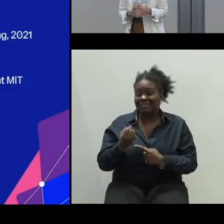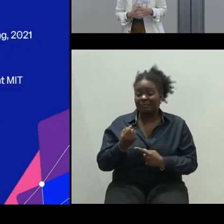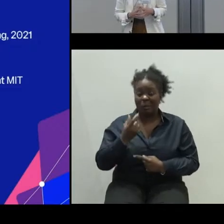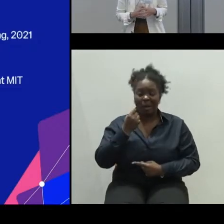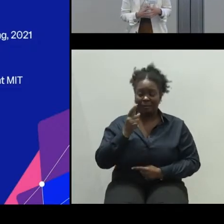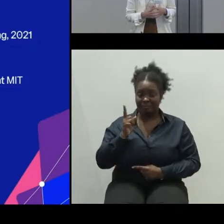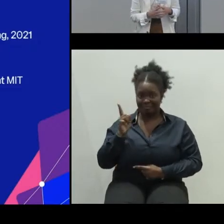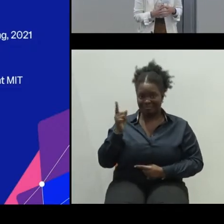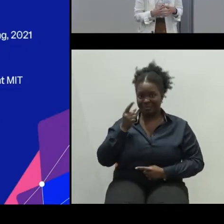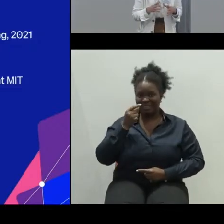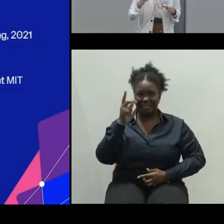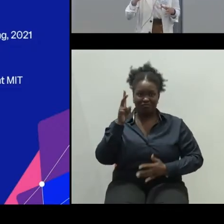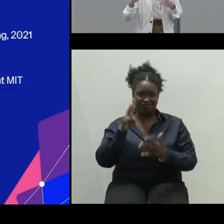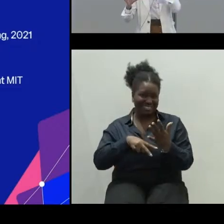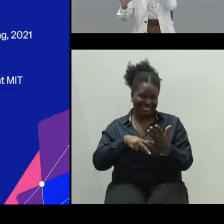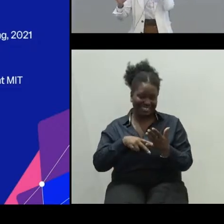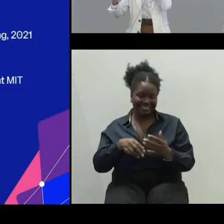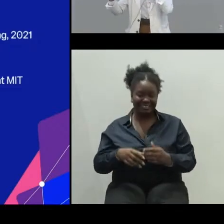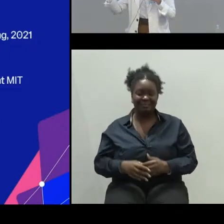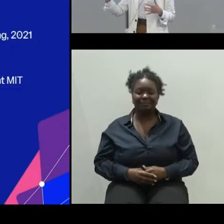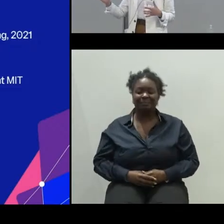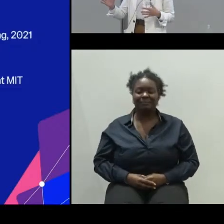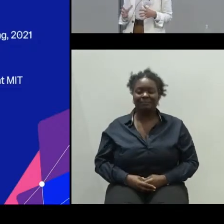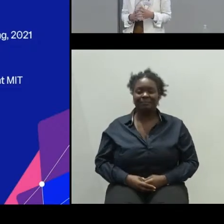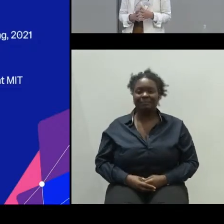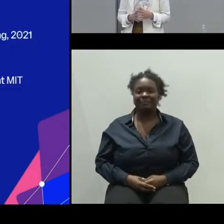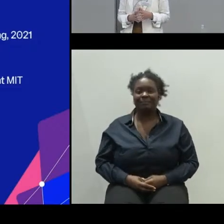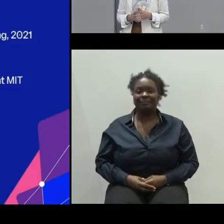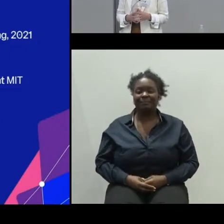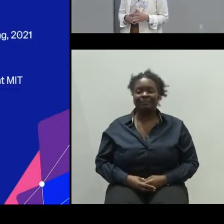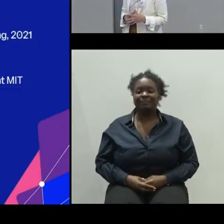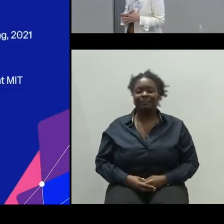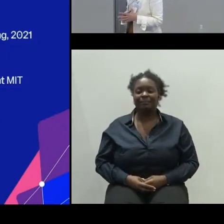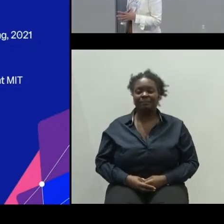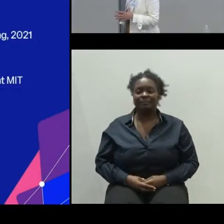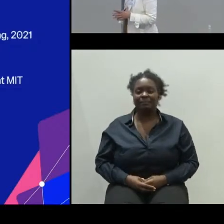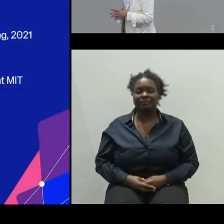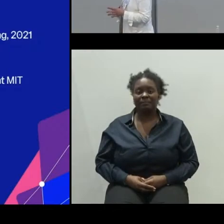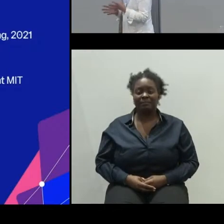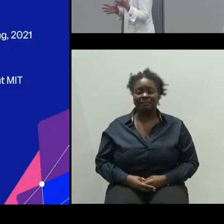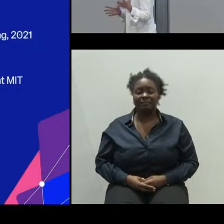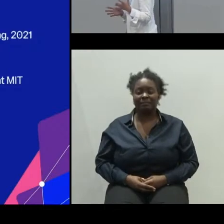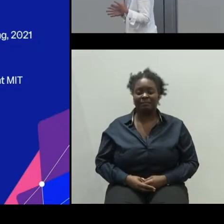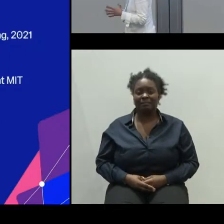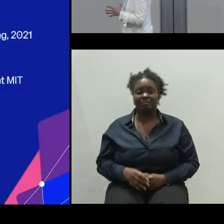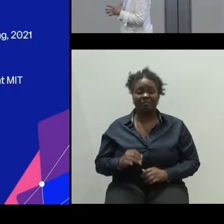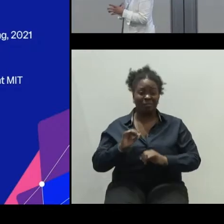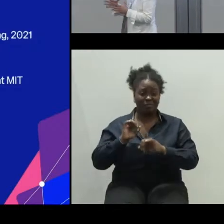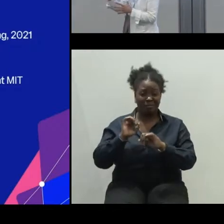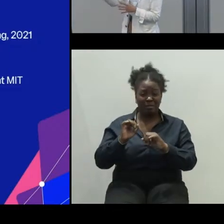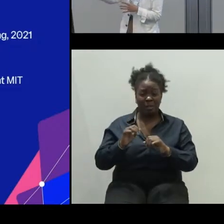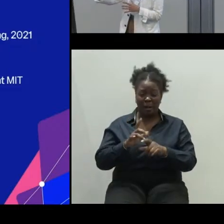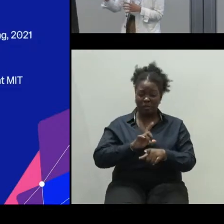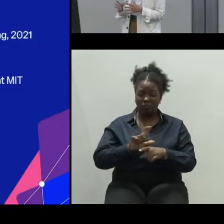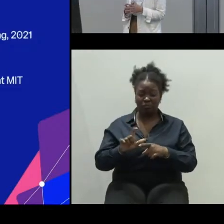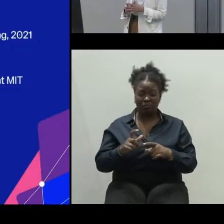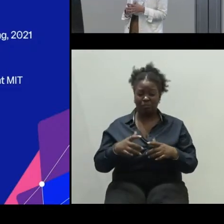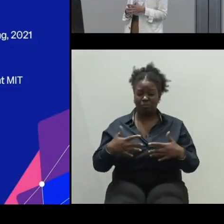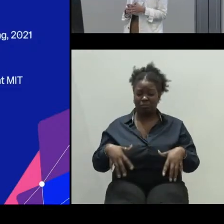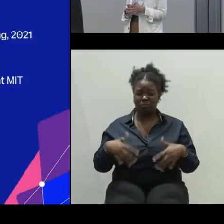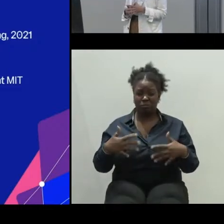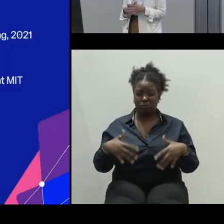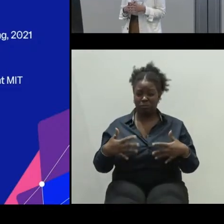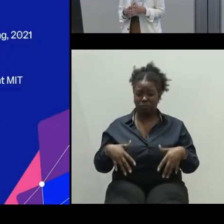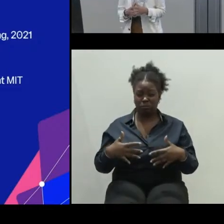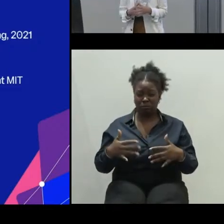to read. I'm not going to read all of them. What is, I think, exemplary of the career that Kristala has is that there's